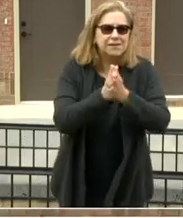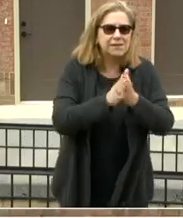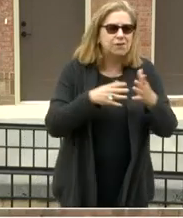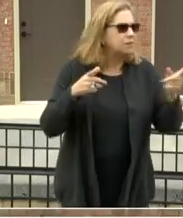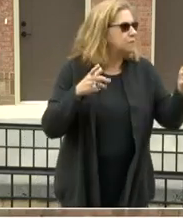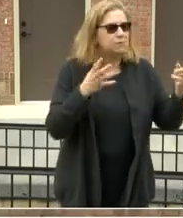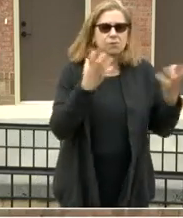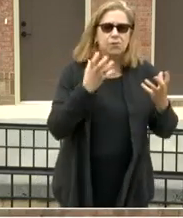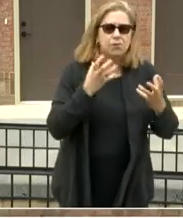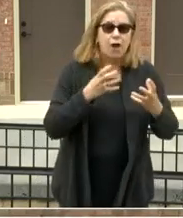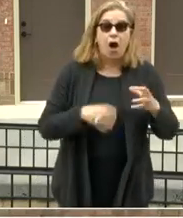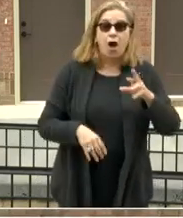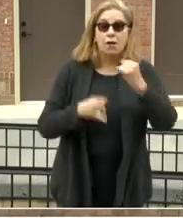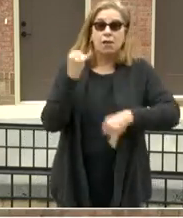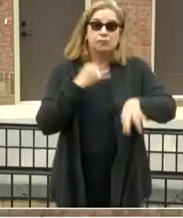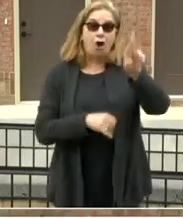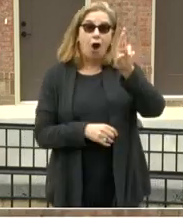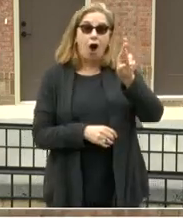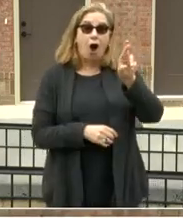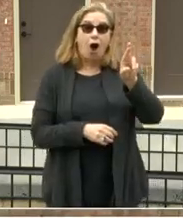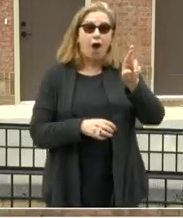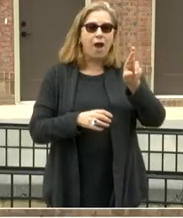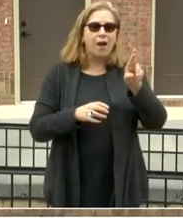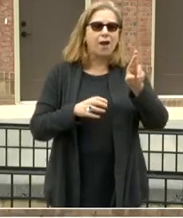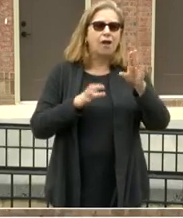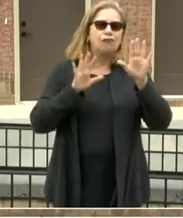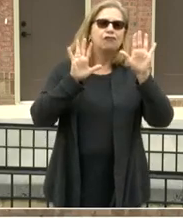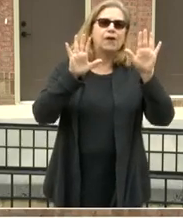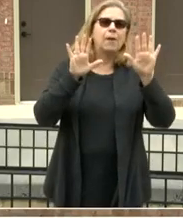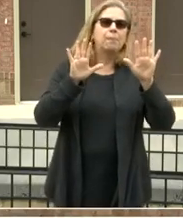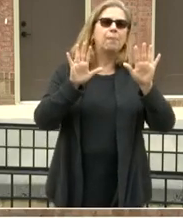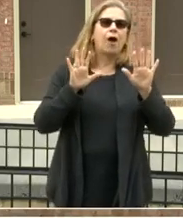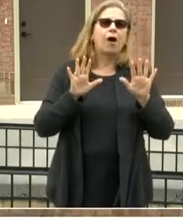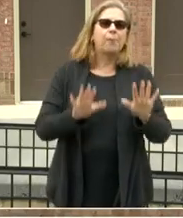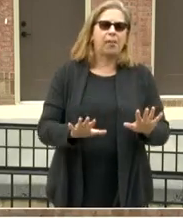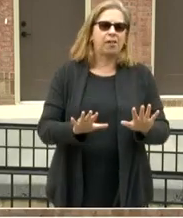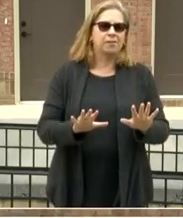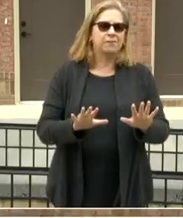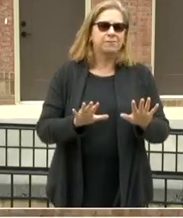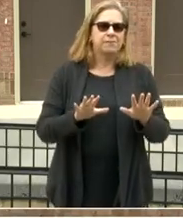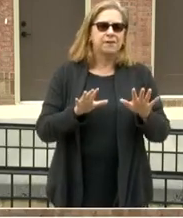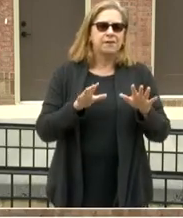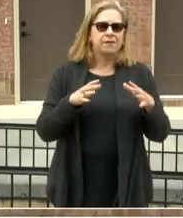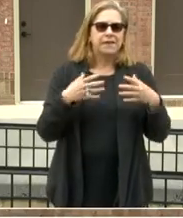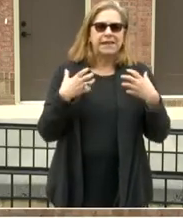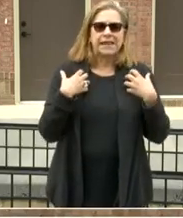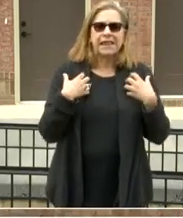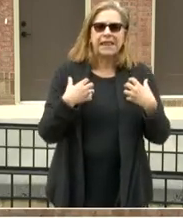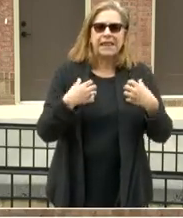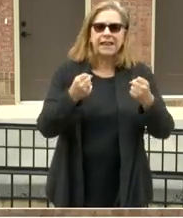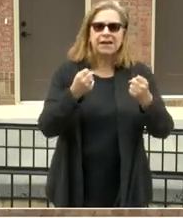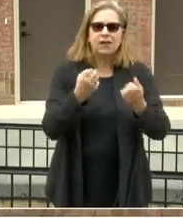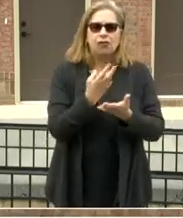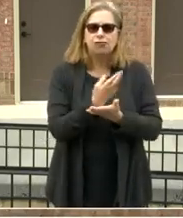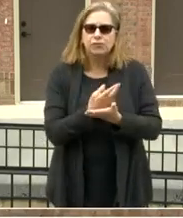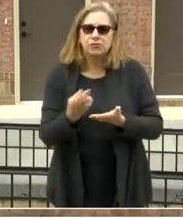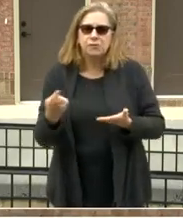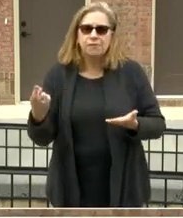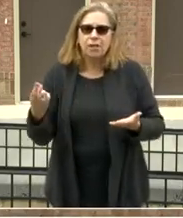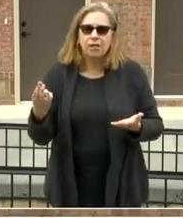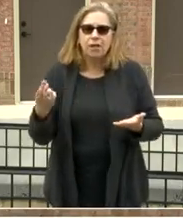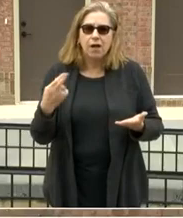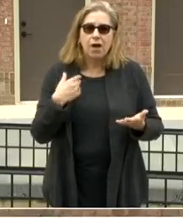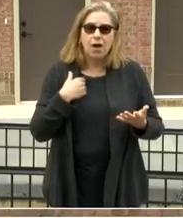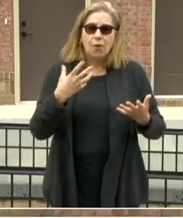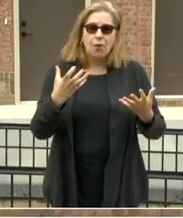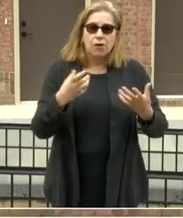The R, remarkable, relation builder, resilient, resourceful. So I like to present to someone